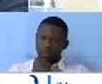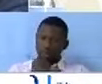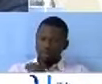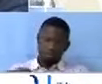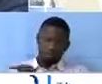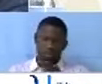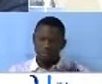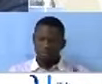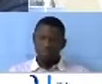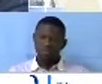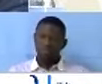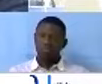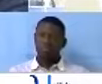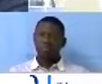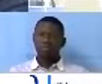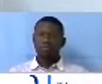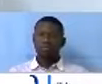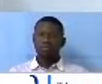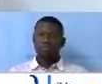other option.